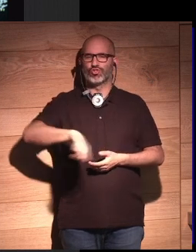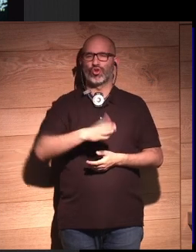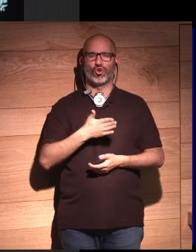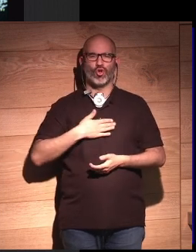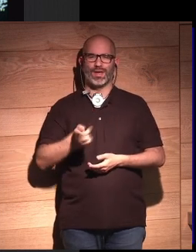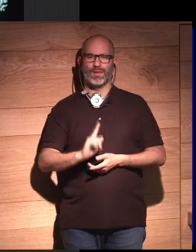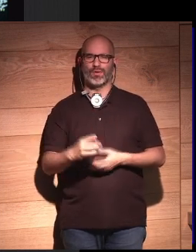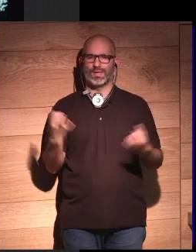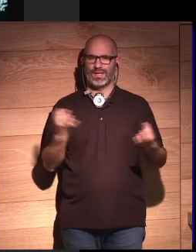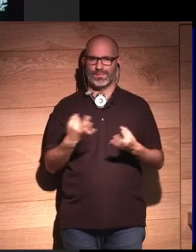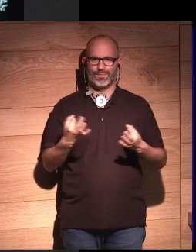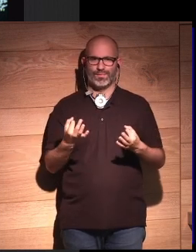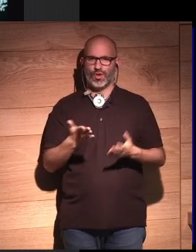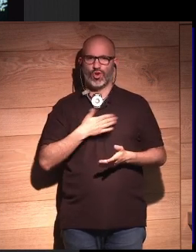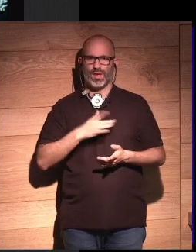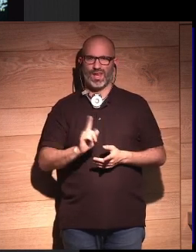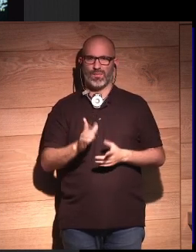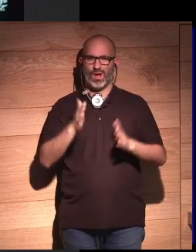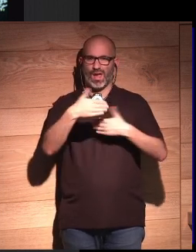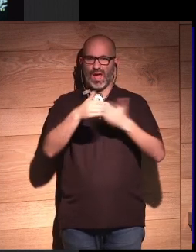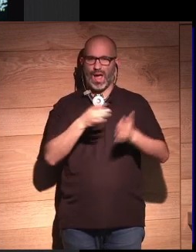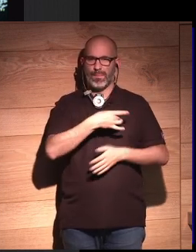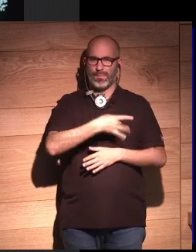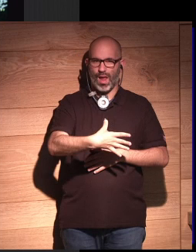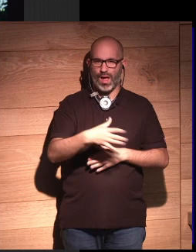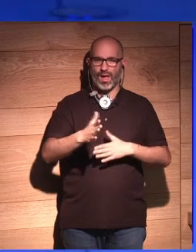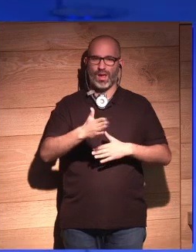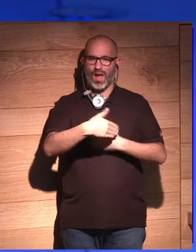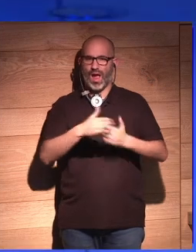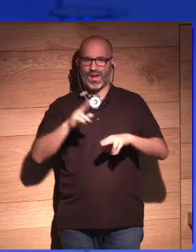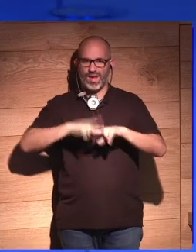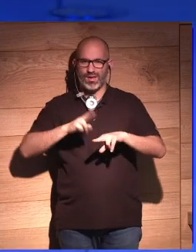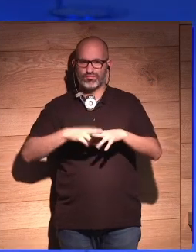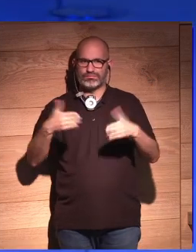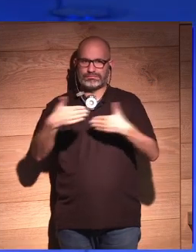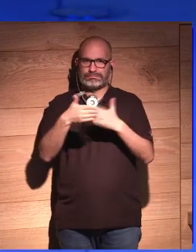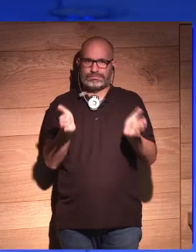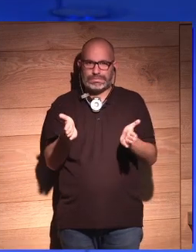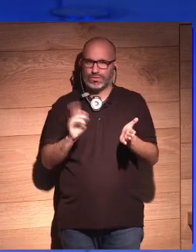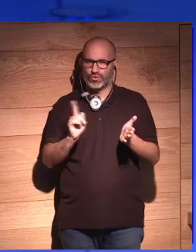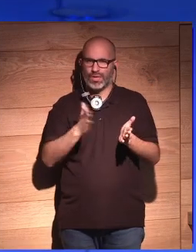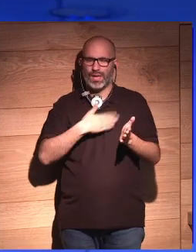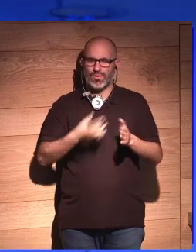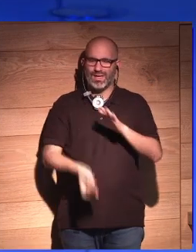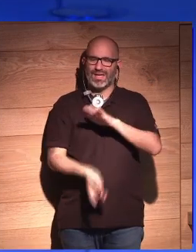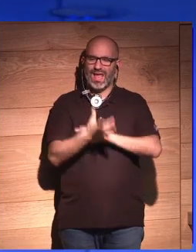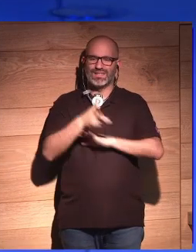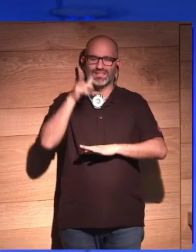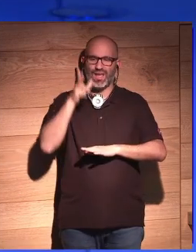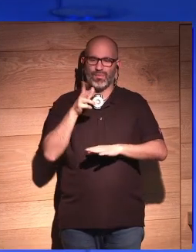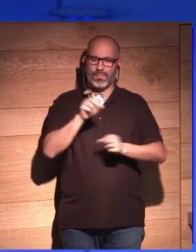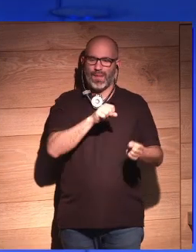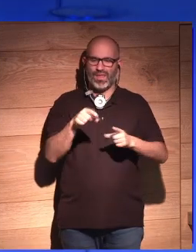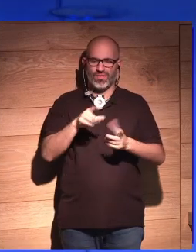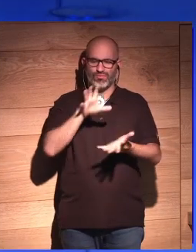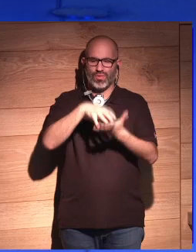to create a lounge, something that was social in nature. And so this lounge